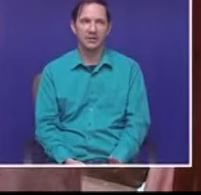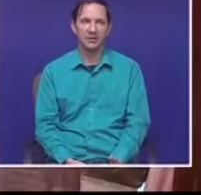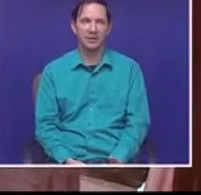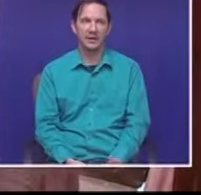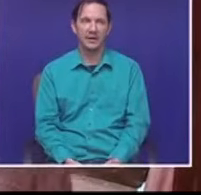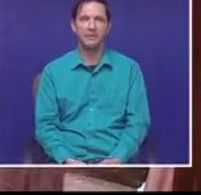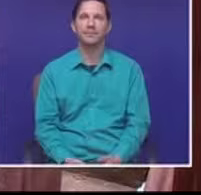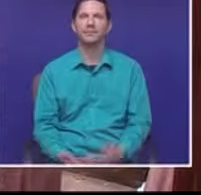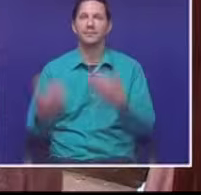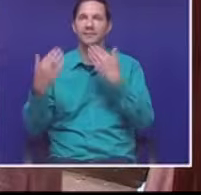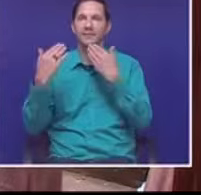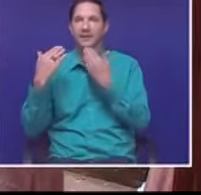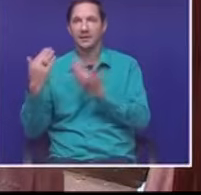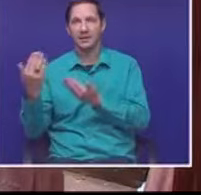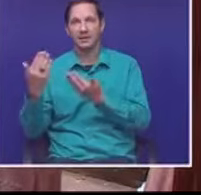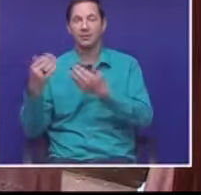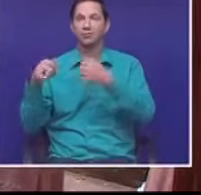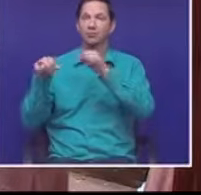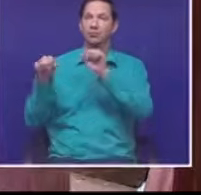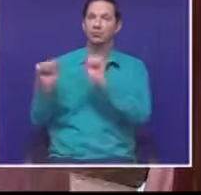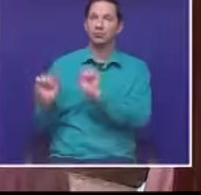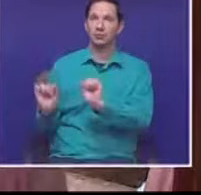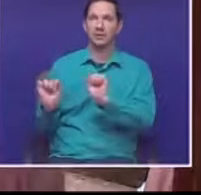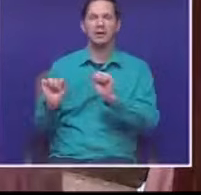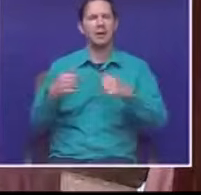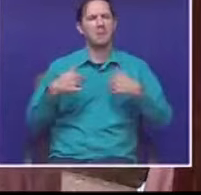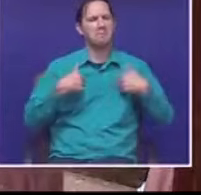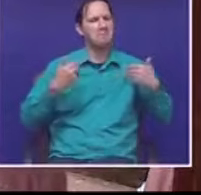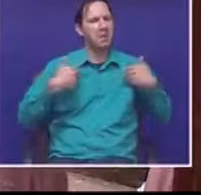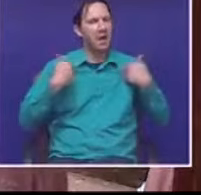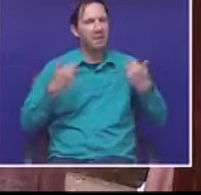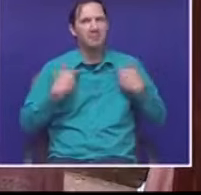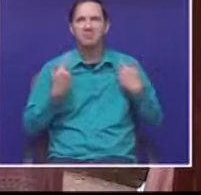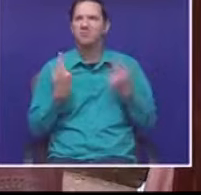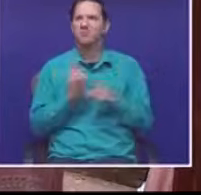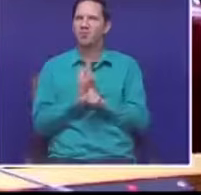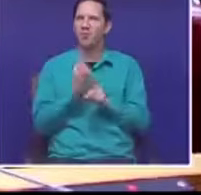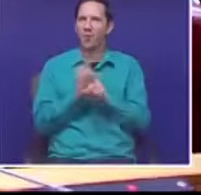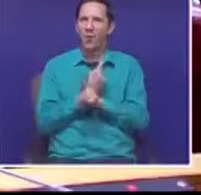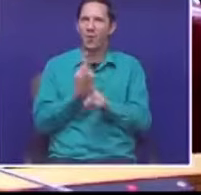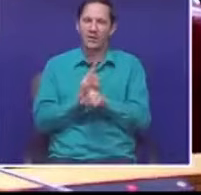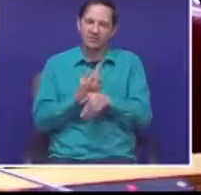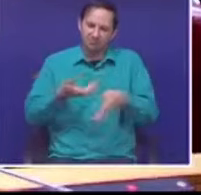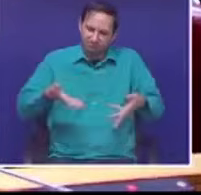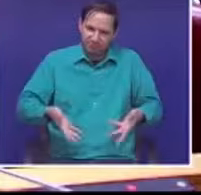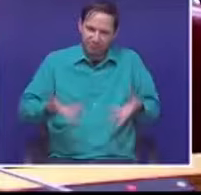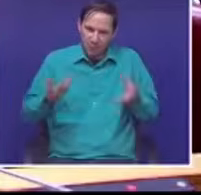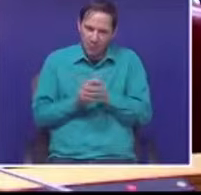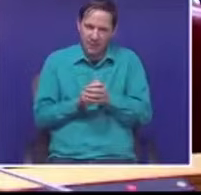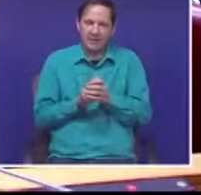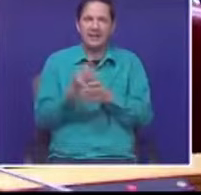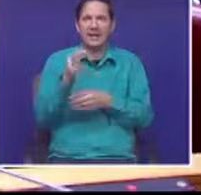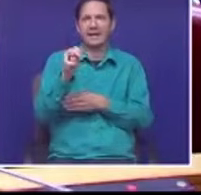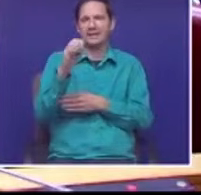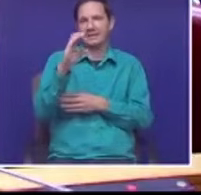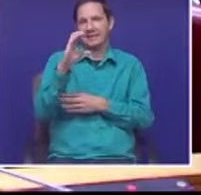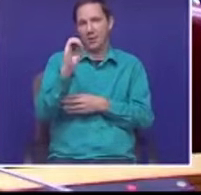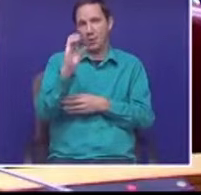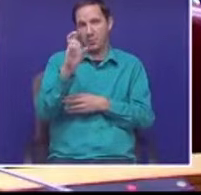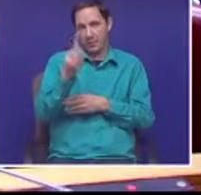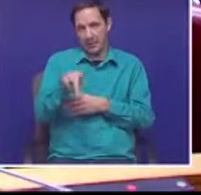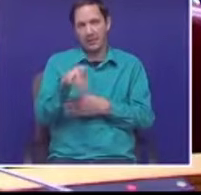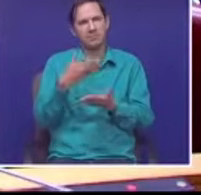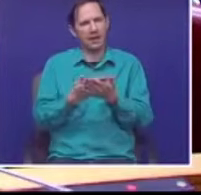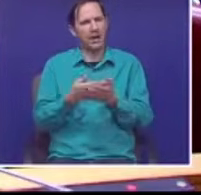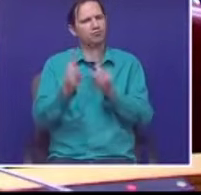Thank you very much, Chairperson. It's always so good to be in the NCOP and to answer